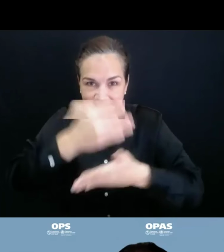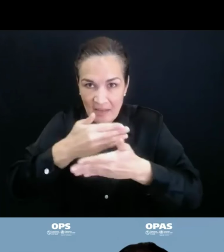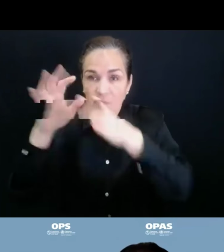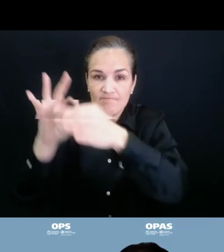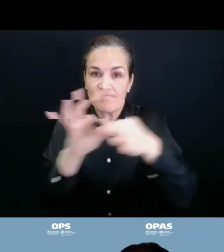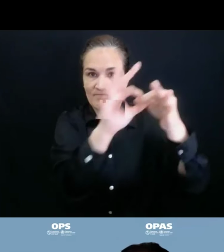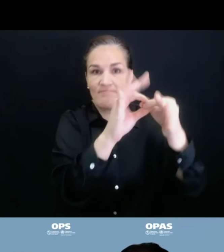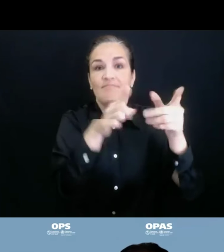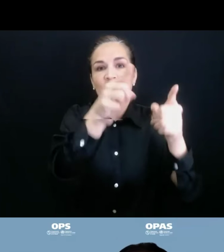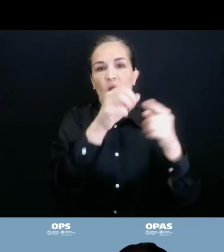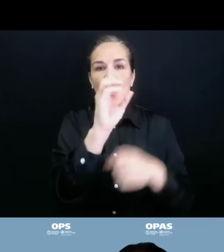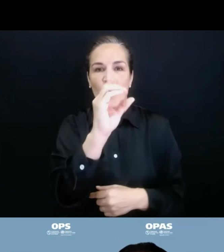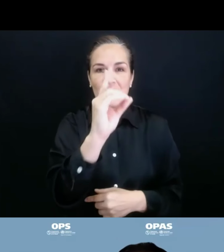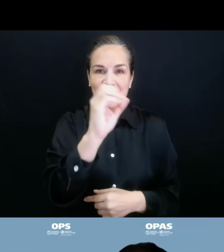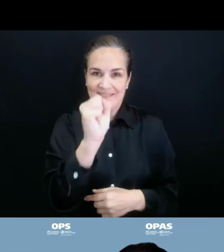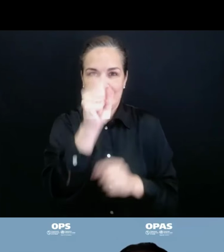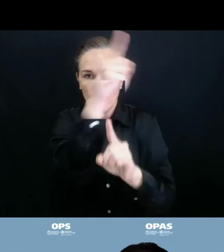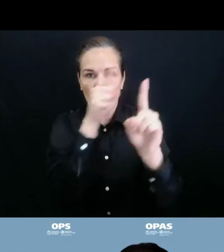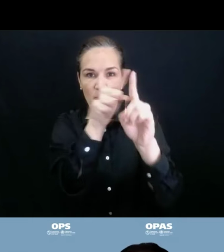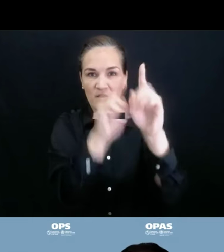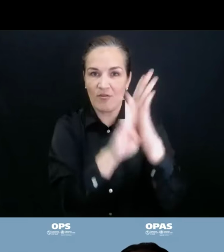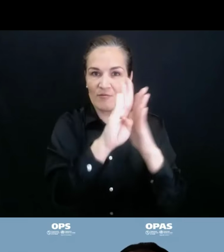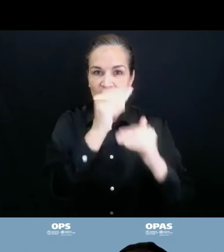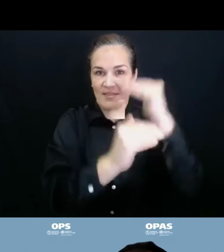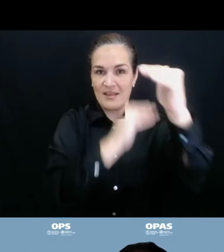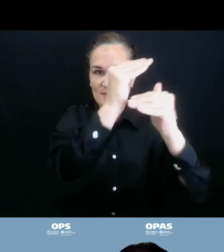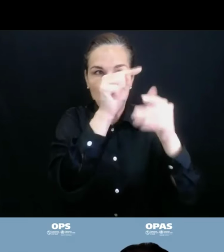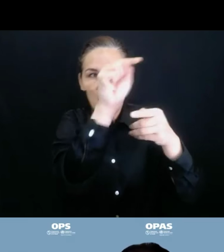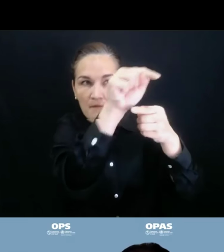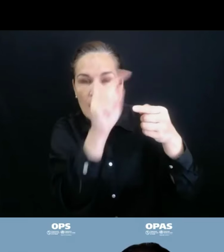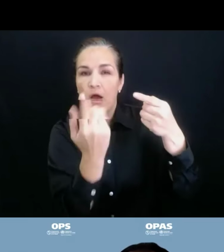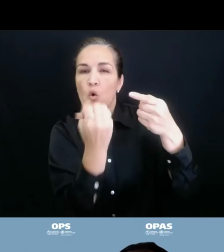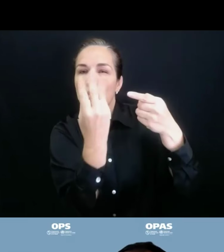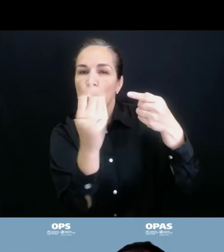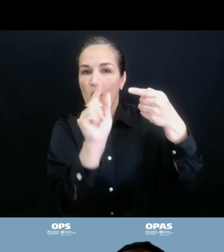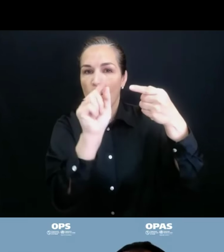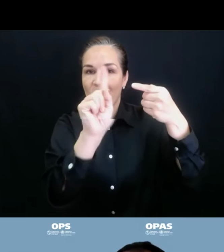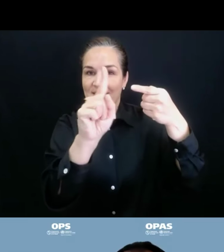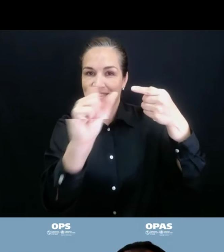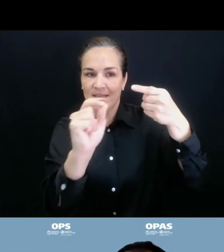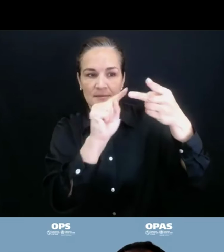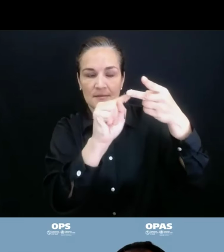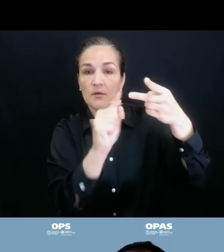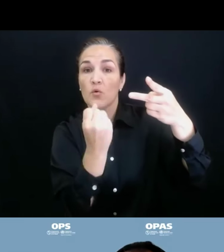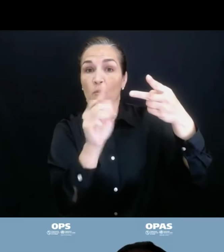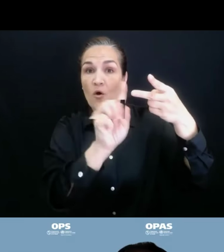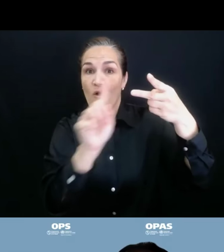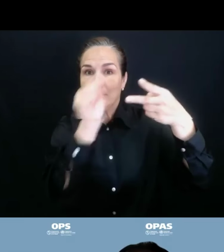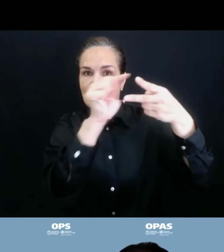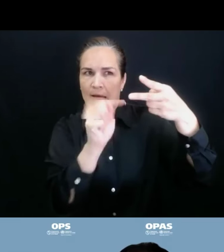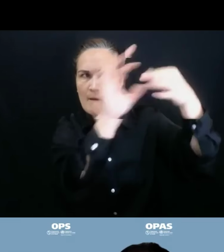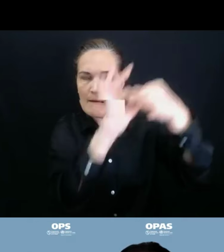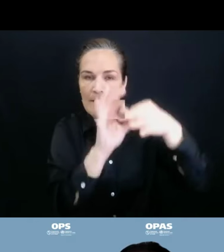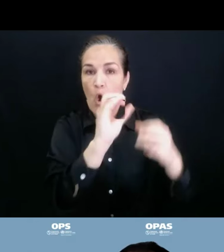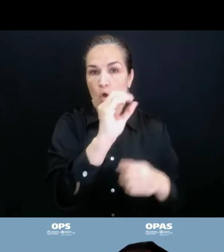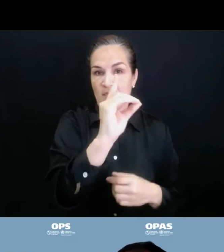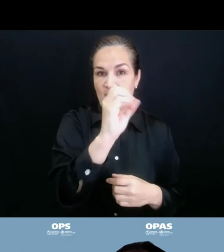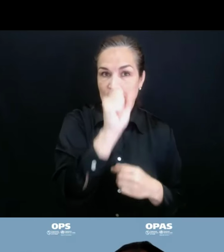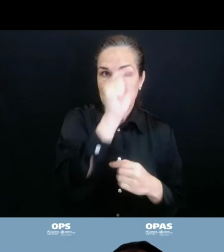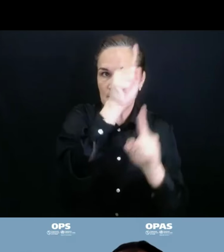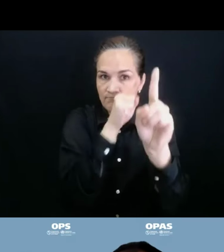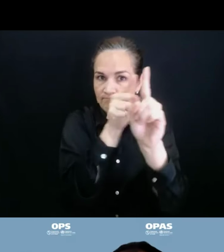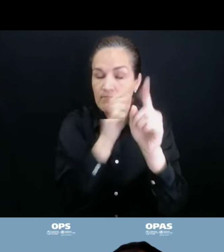Sustainable Development Goals, particularly goal number 10 and 11, among others. So the guide will really help us to ensure